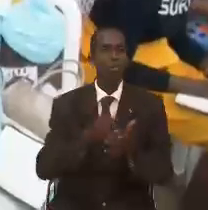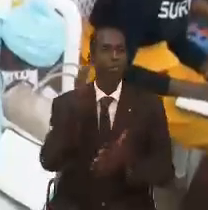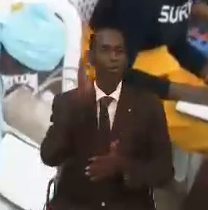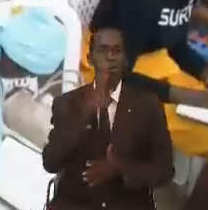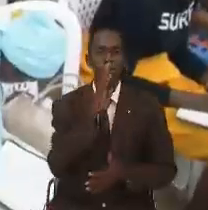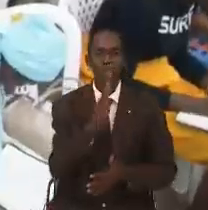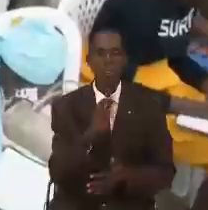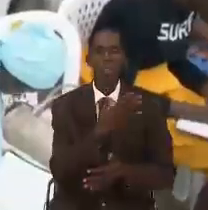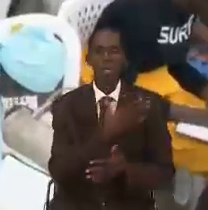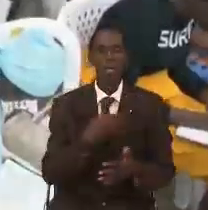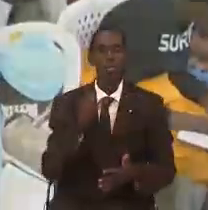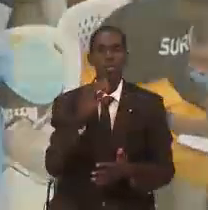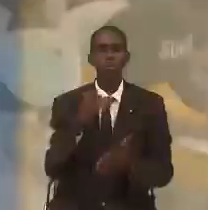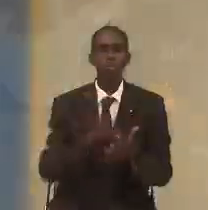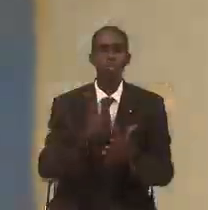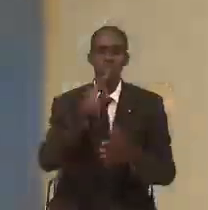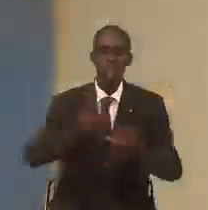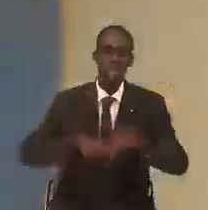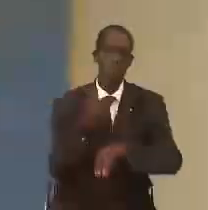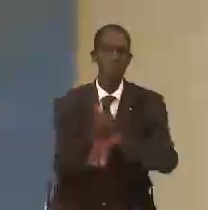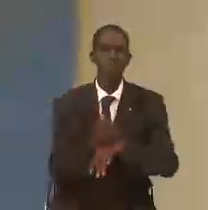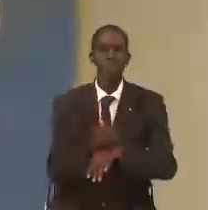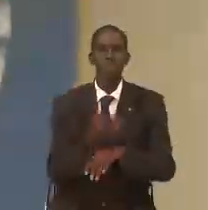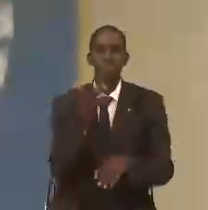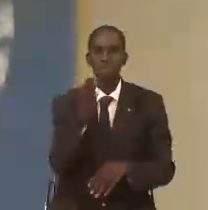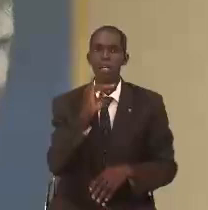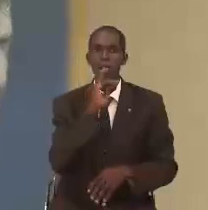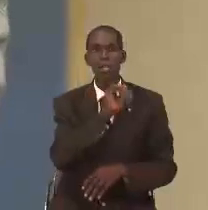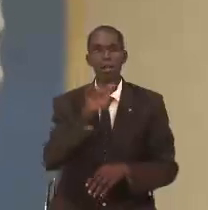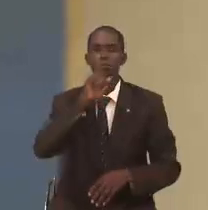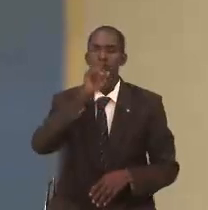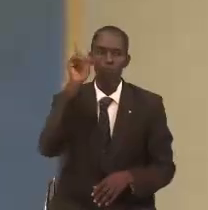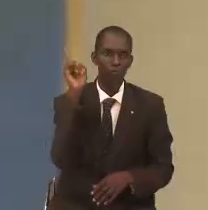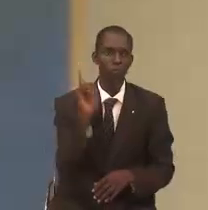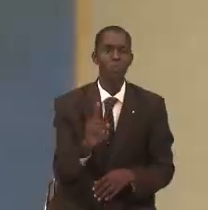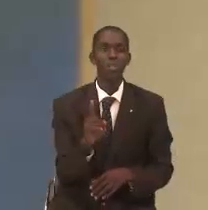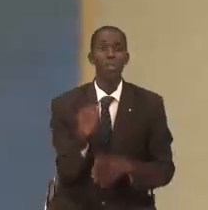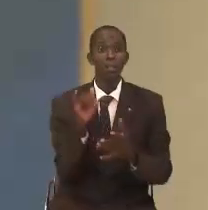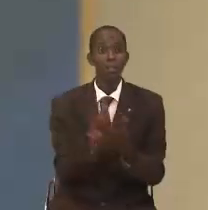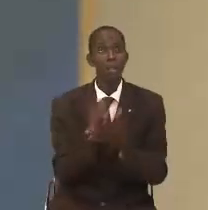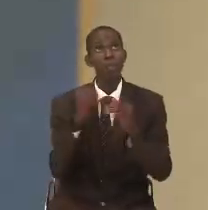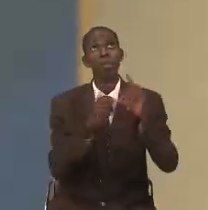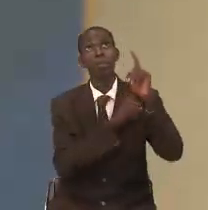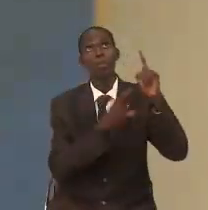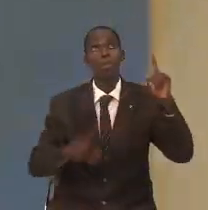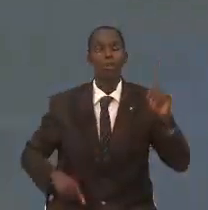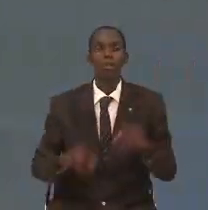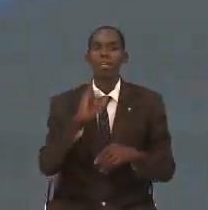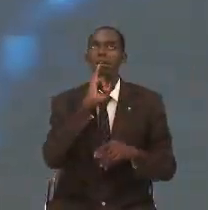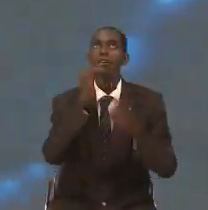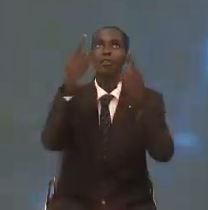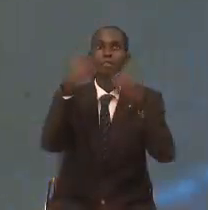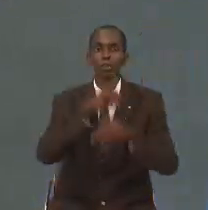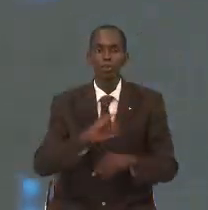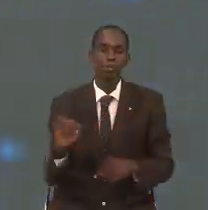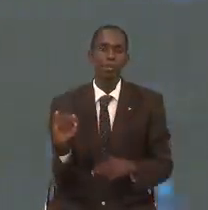is confirmed. There is a surety. There's a sureness that the Lord is coming. Then